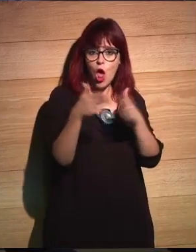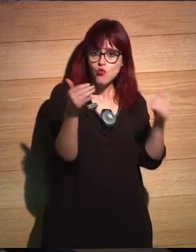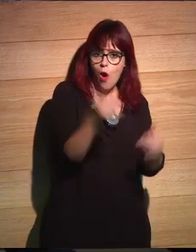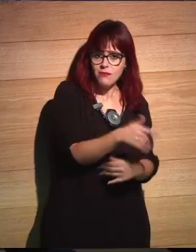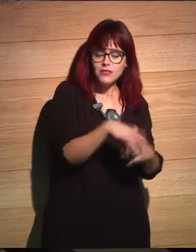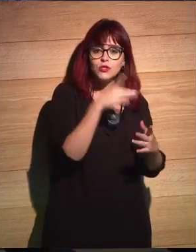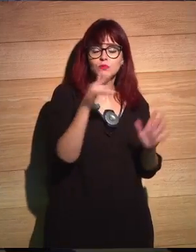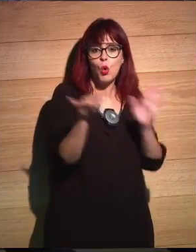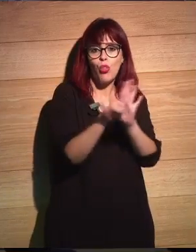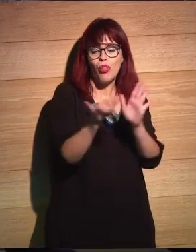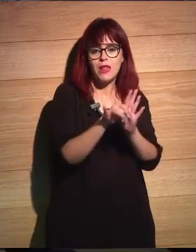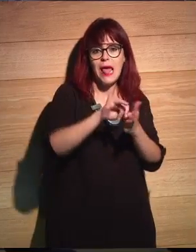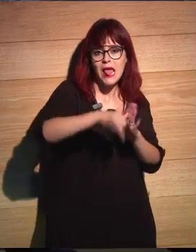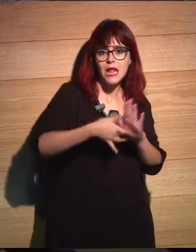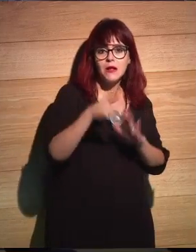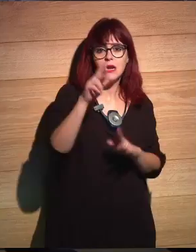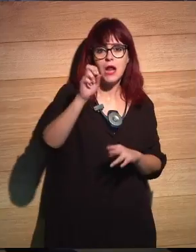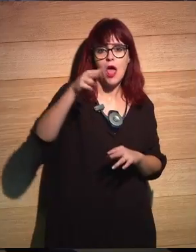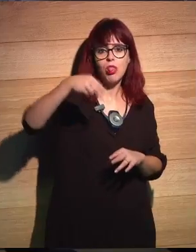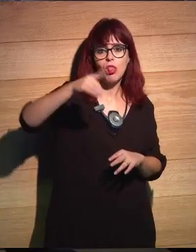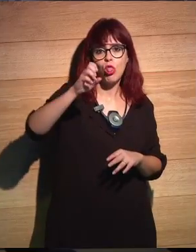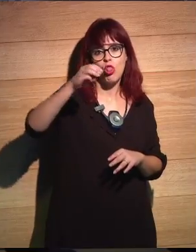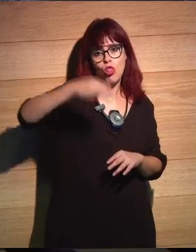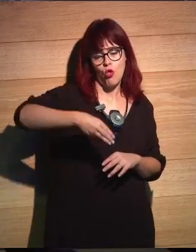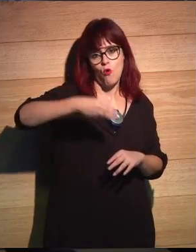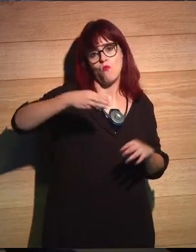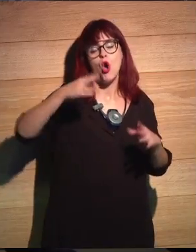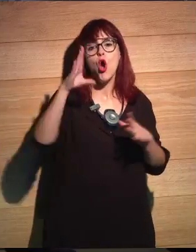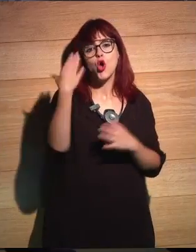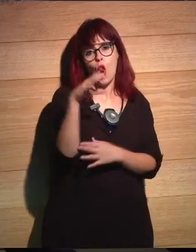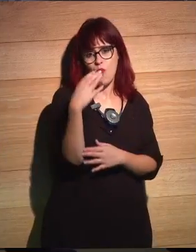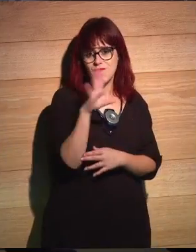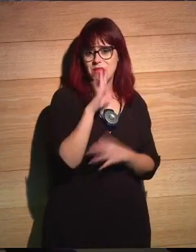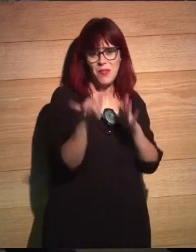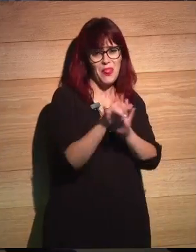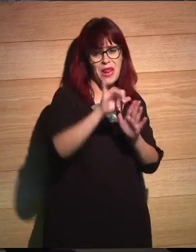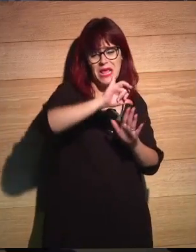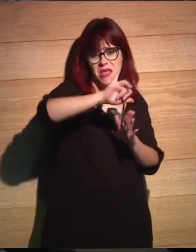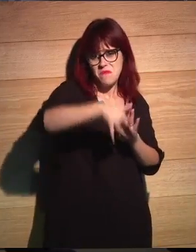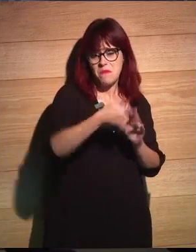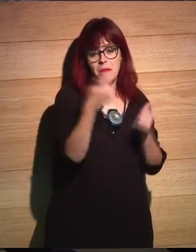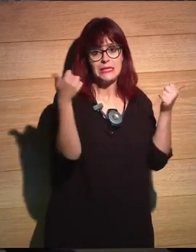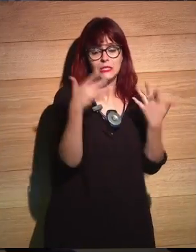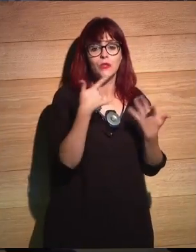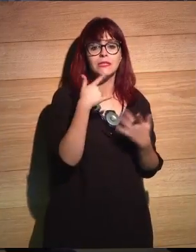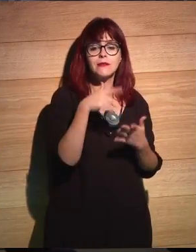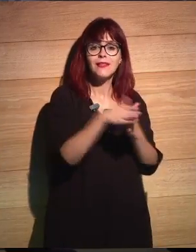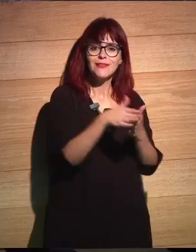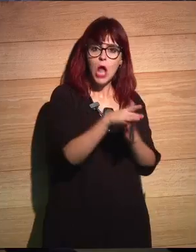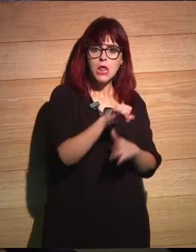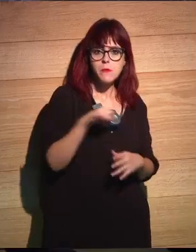monsters, editorial monsters or publishing houses. The only thing that we have is Random Colombia, and that is the closest.